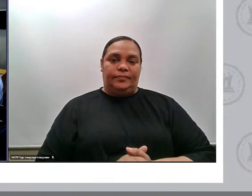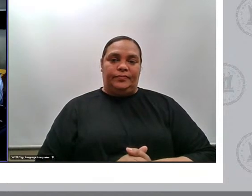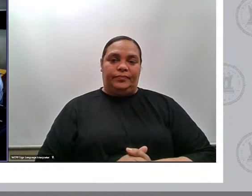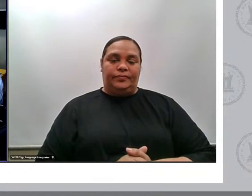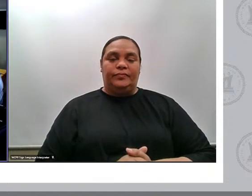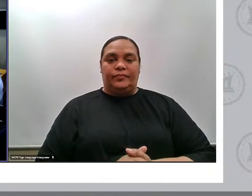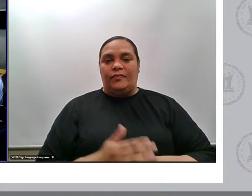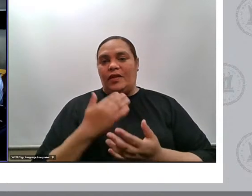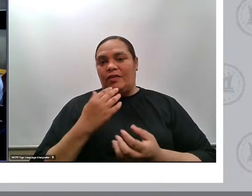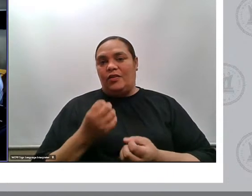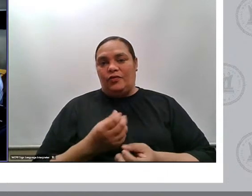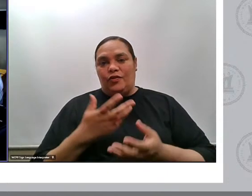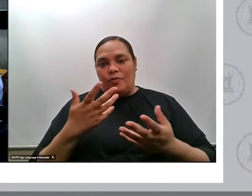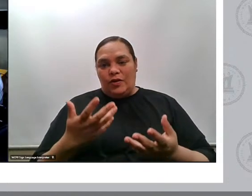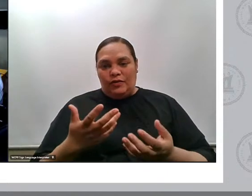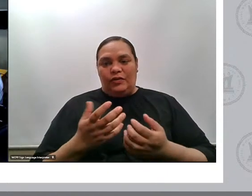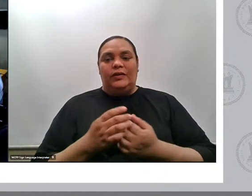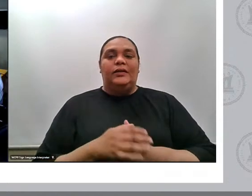Thank you very much.